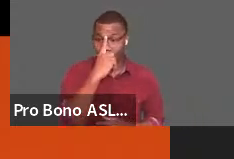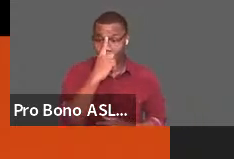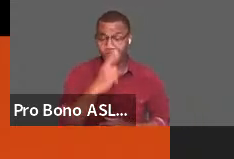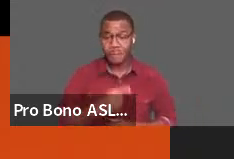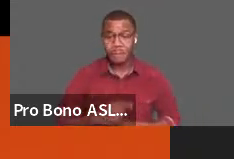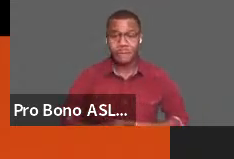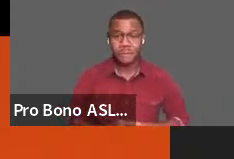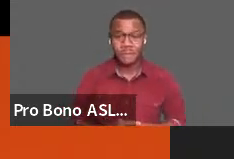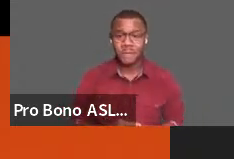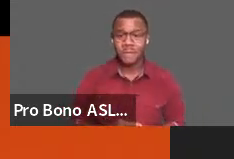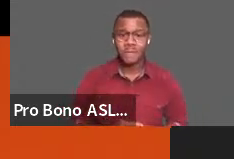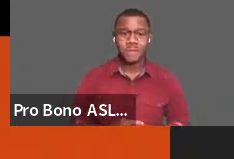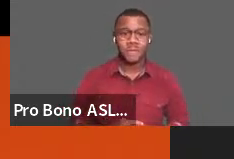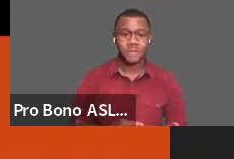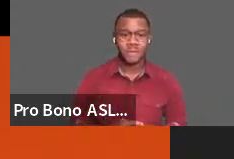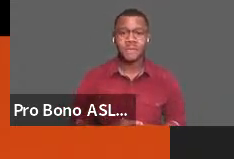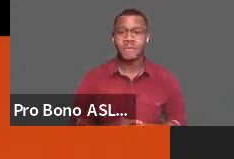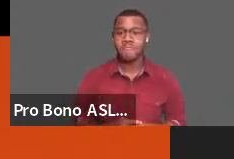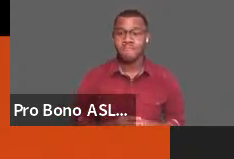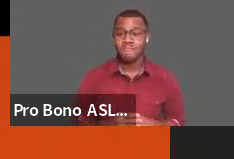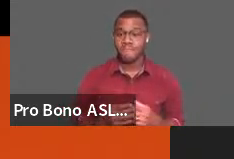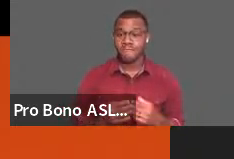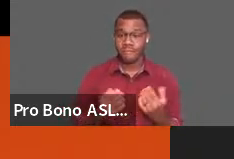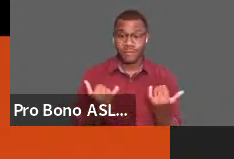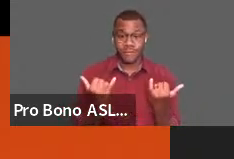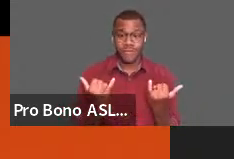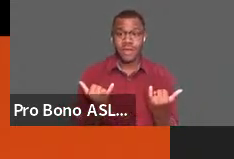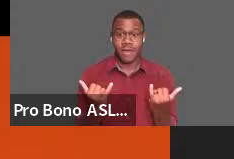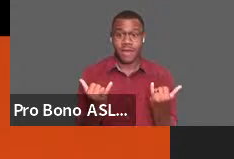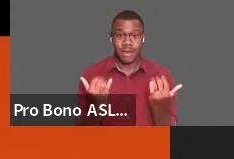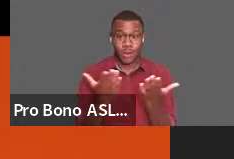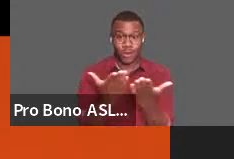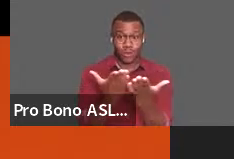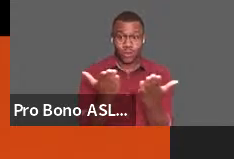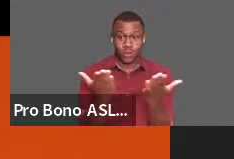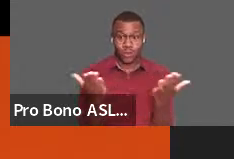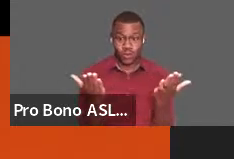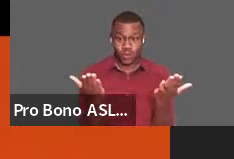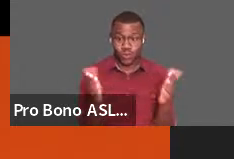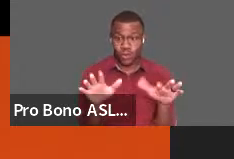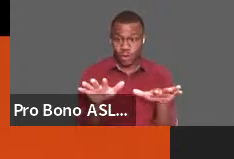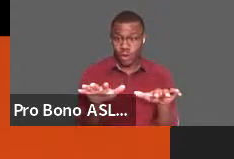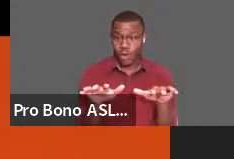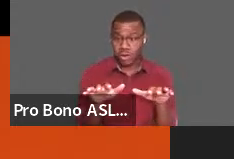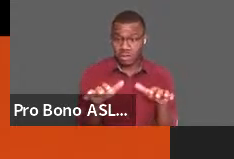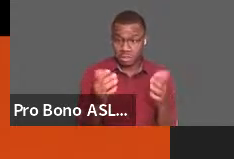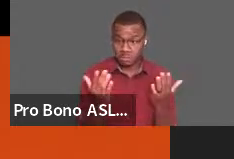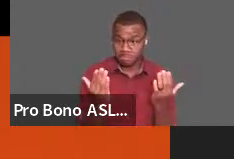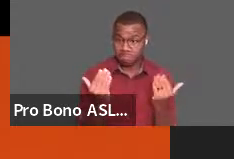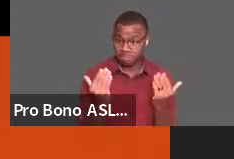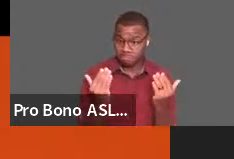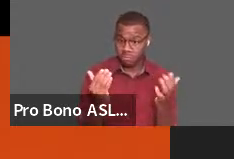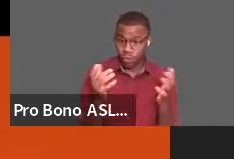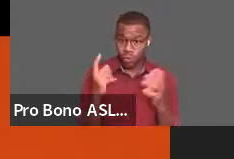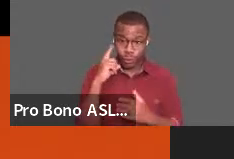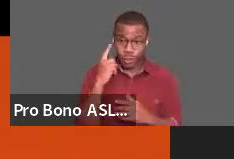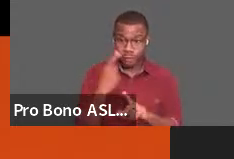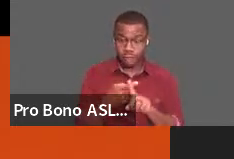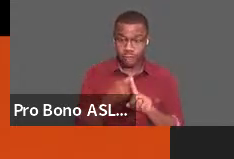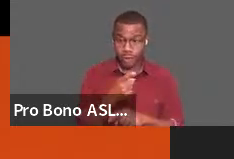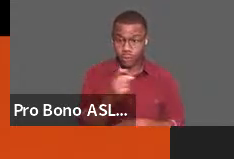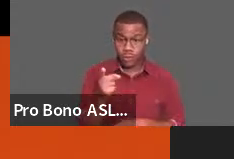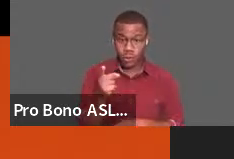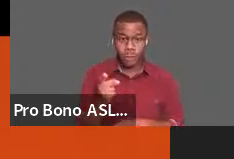to hear from you and have another poll about what issue areas or